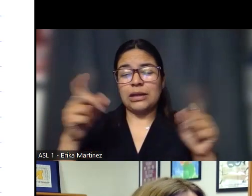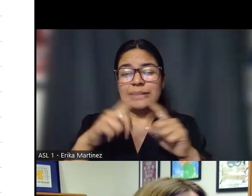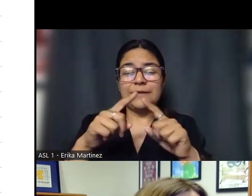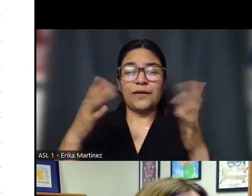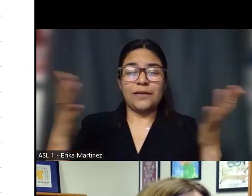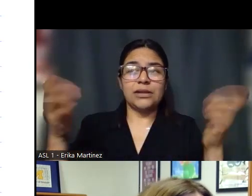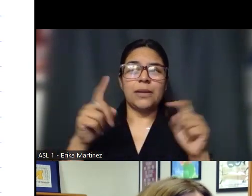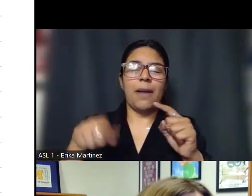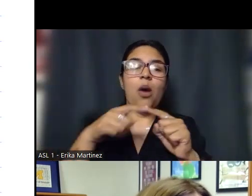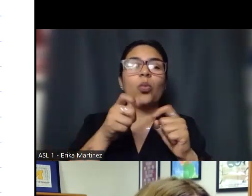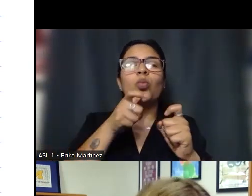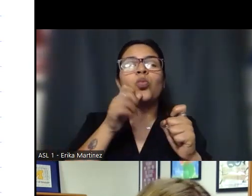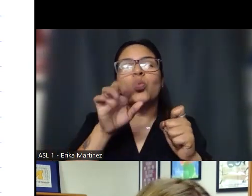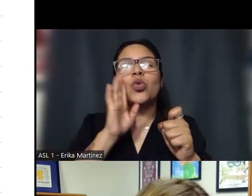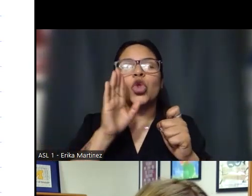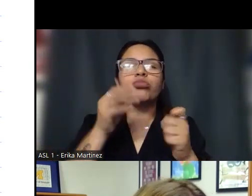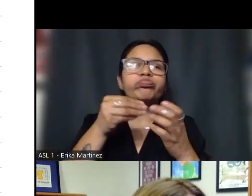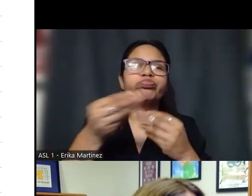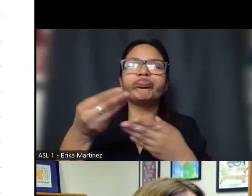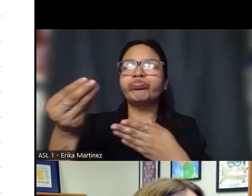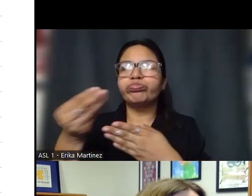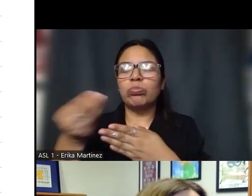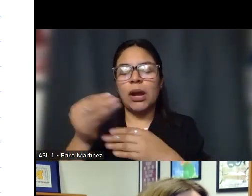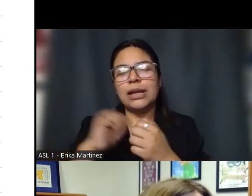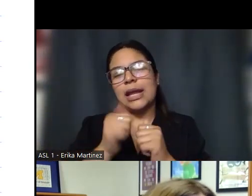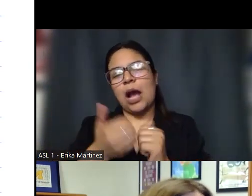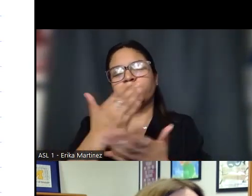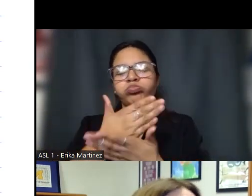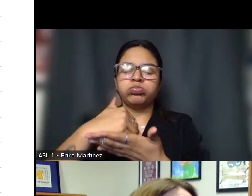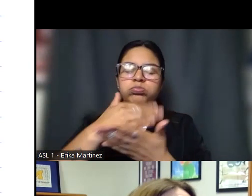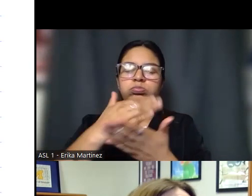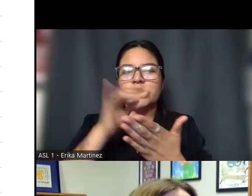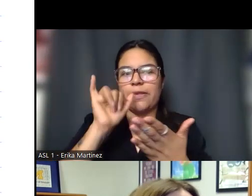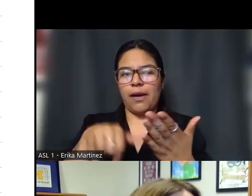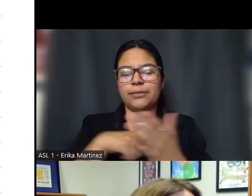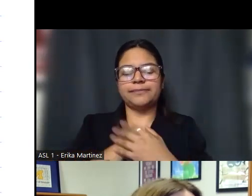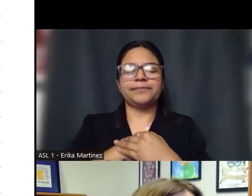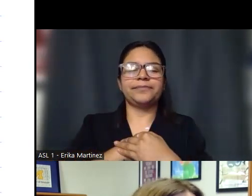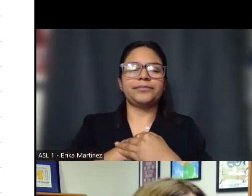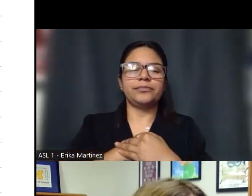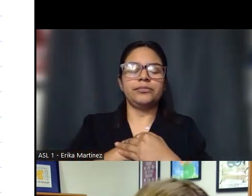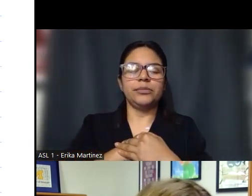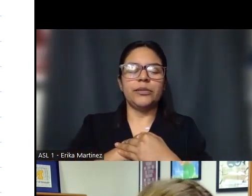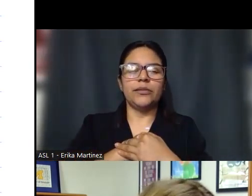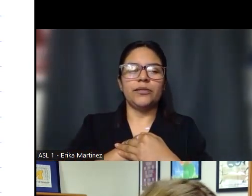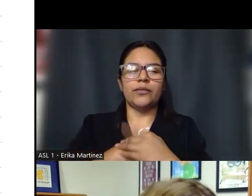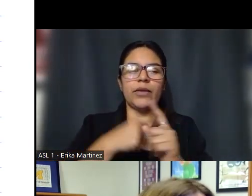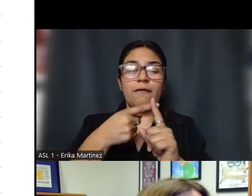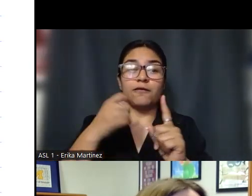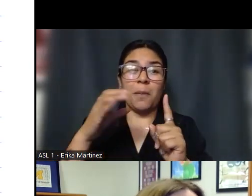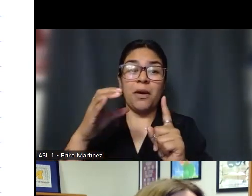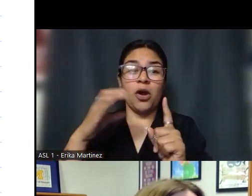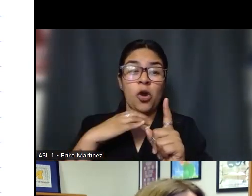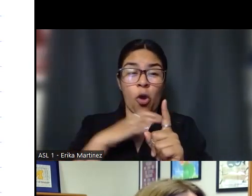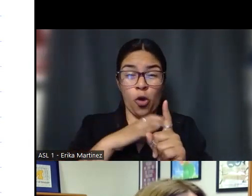much money is available for the VOCA Victim Assistance Program. There are the set-asides that Congress